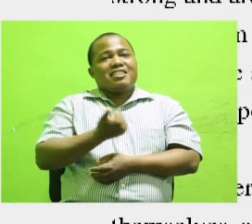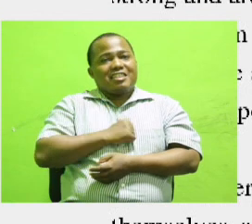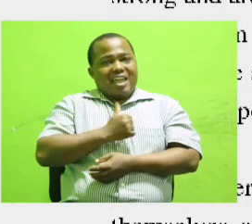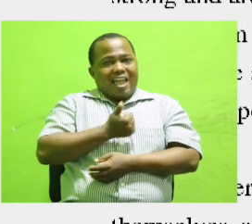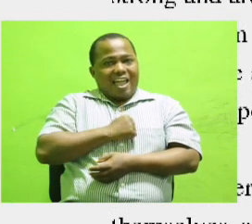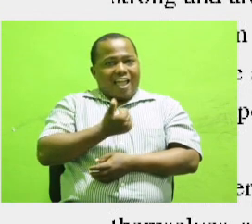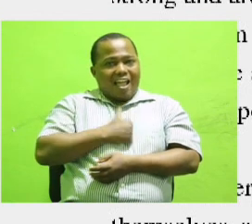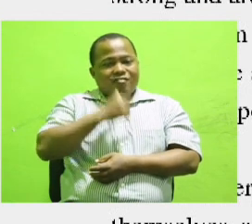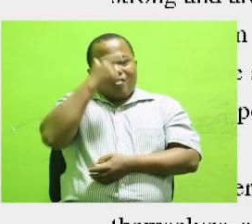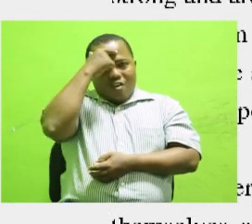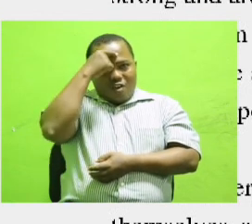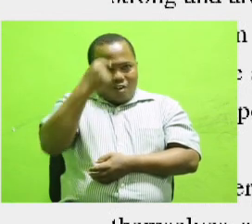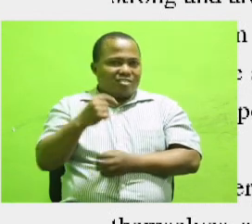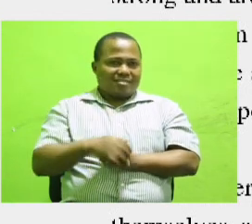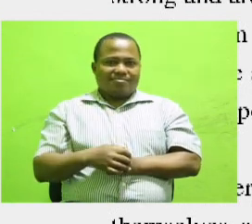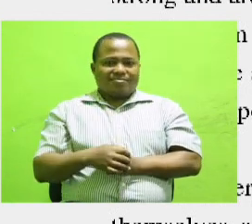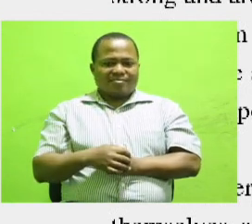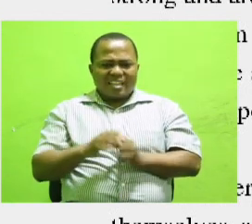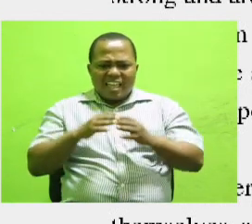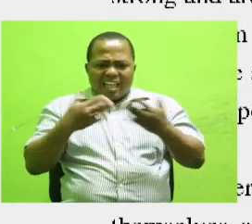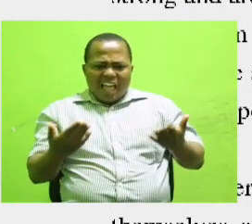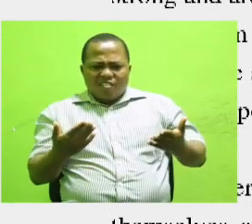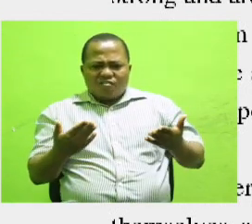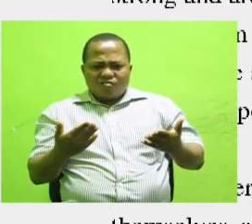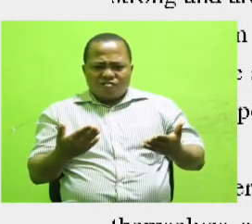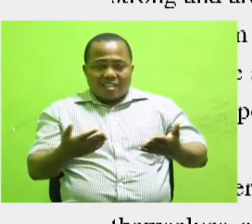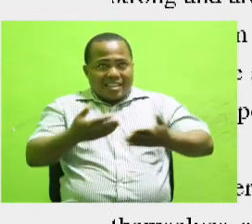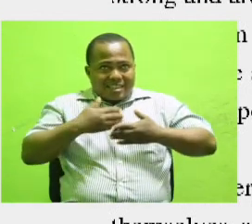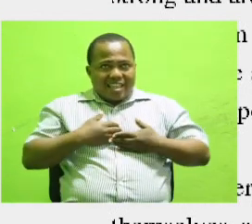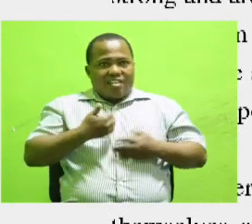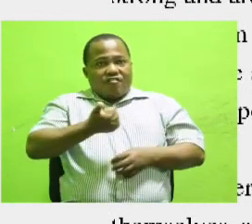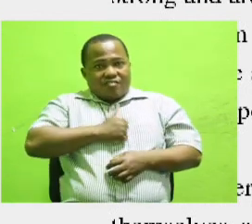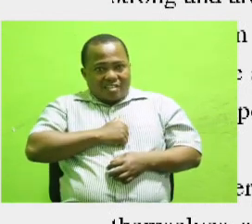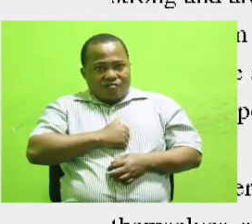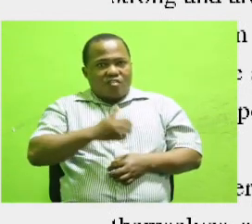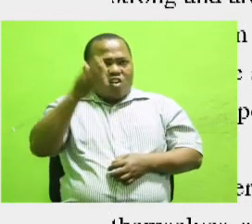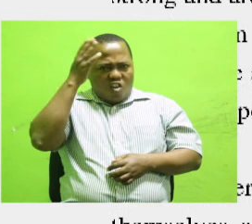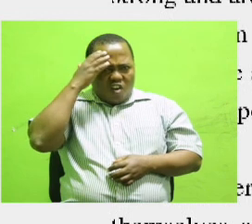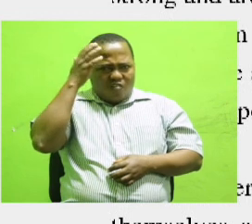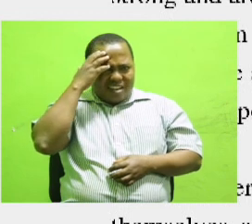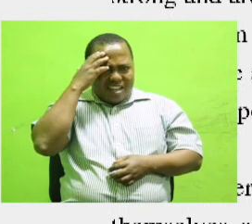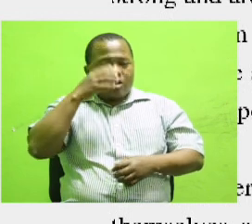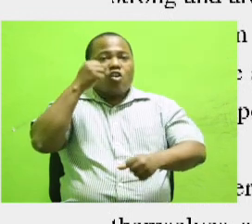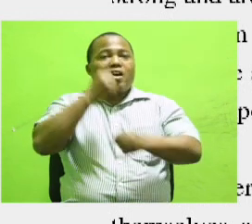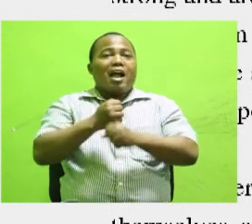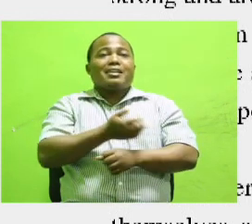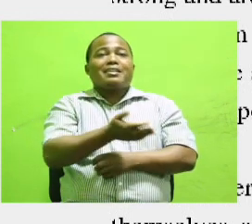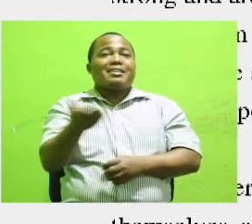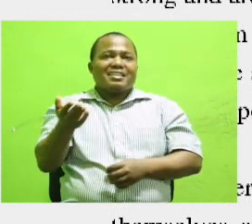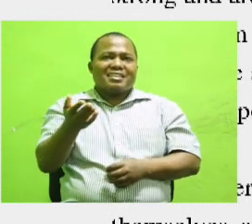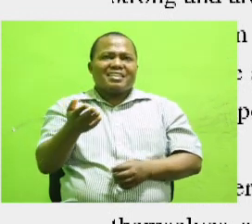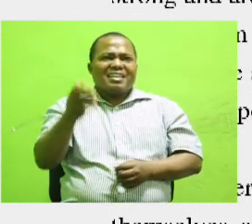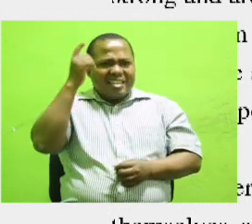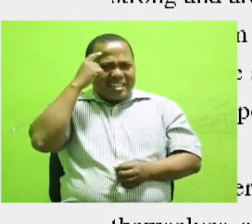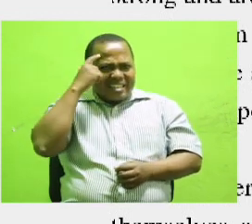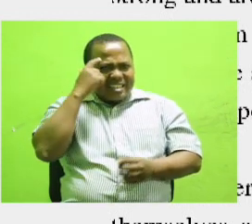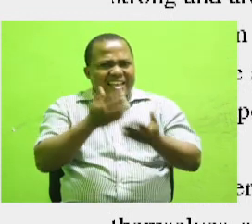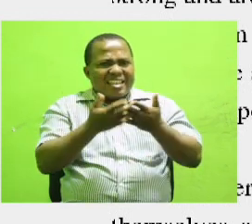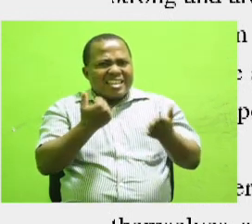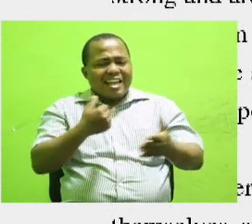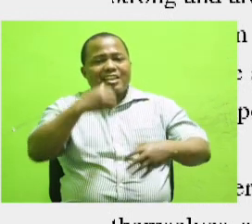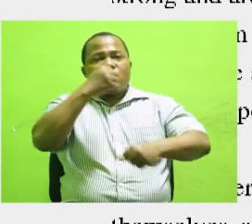self-confidence. And how do you crush their self-confidence? By telling them that they can't do these things. You're thinking that